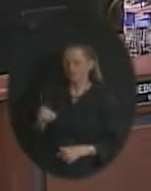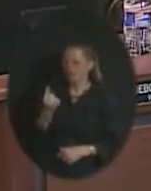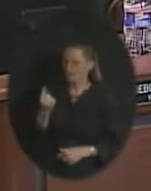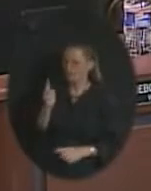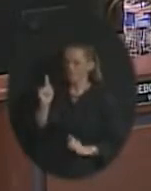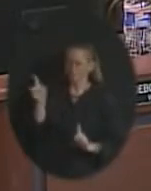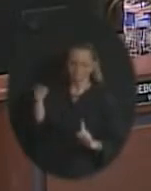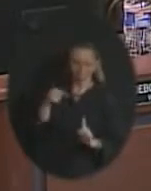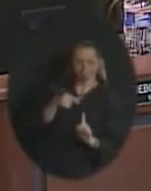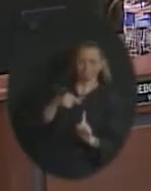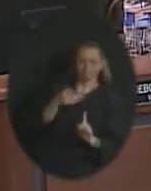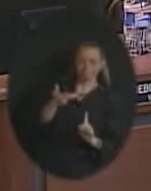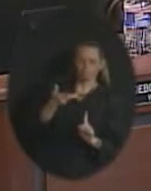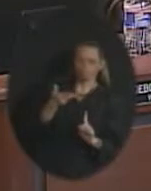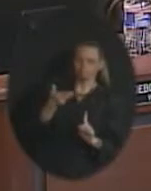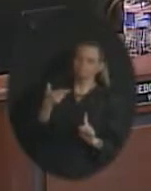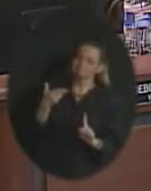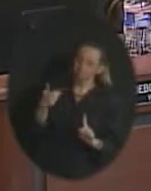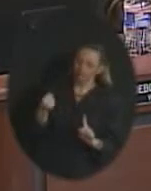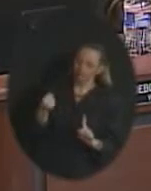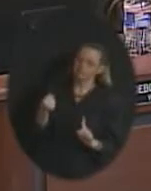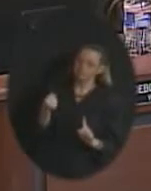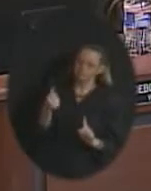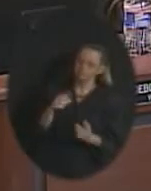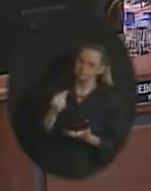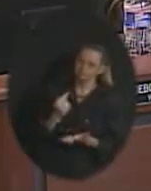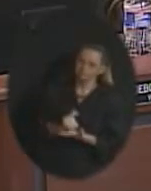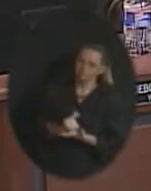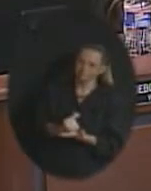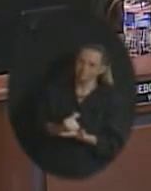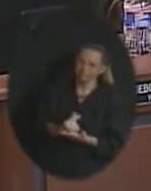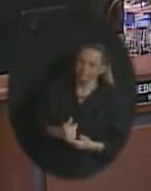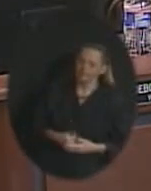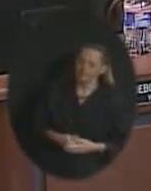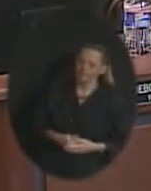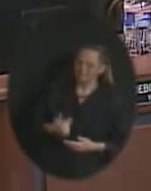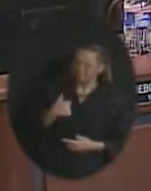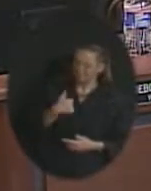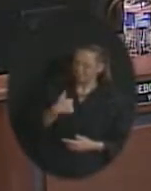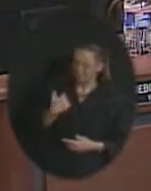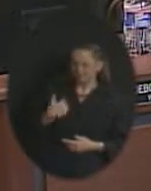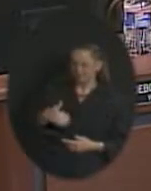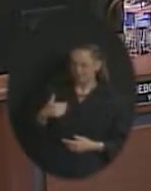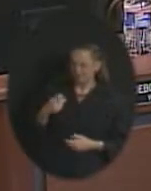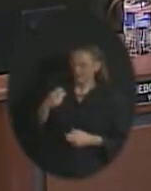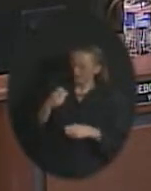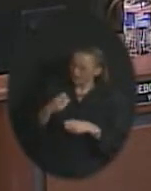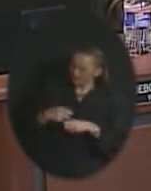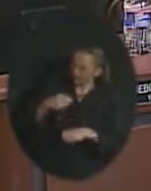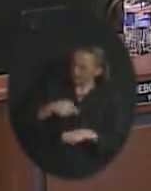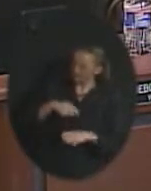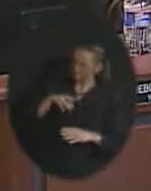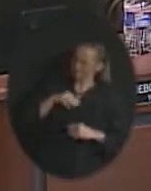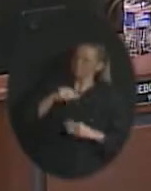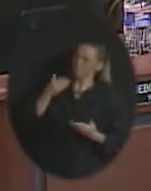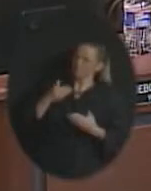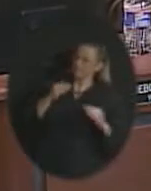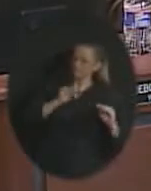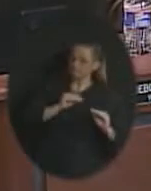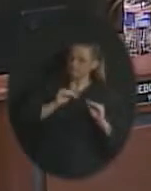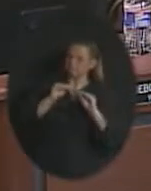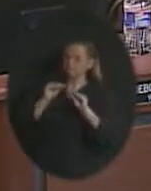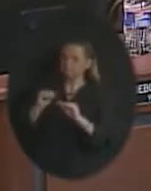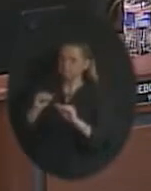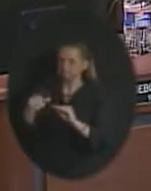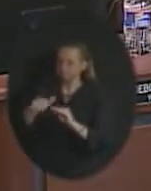high school. And I'm having a hard time thinking about it being anyplace else. I